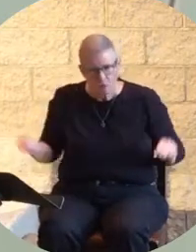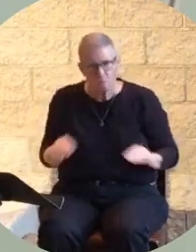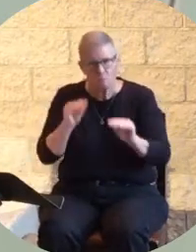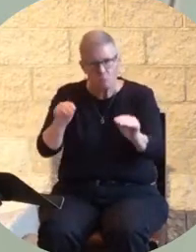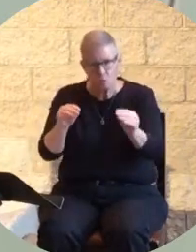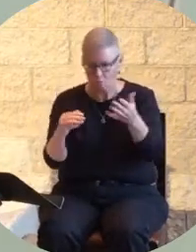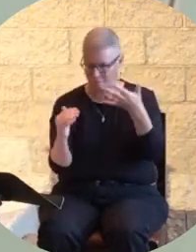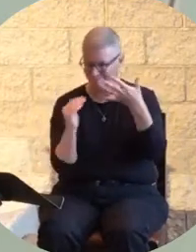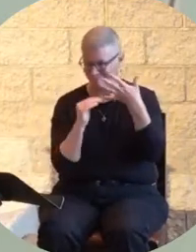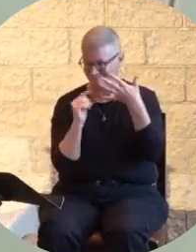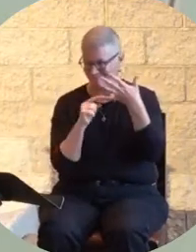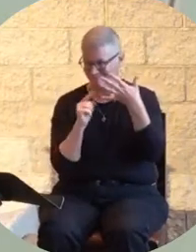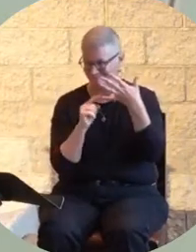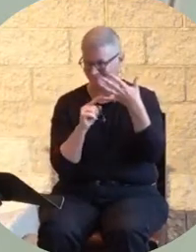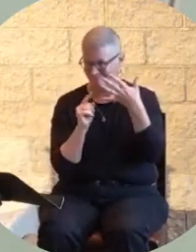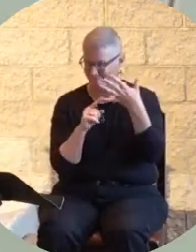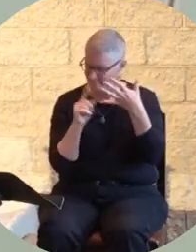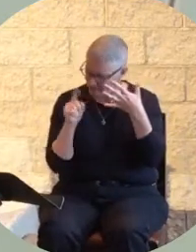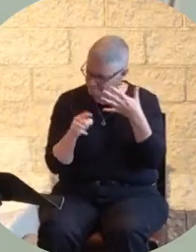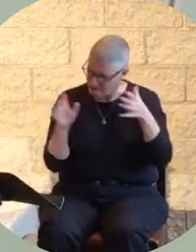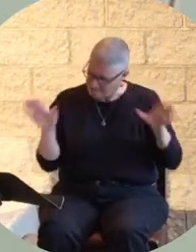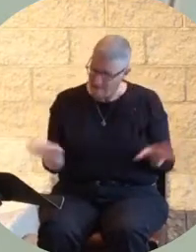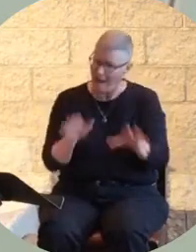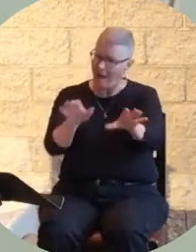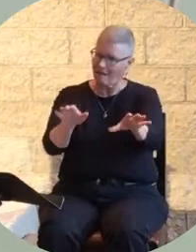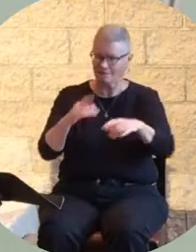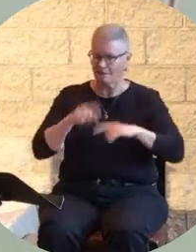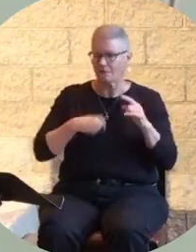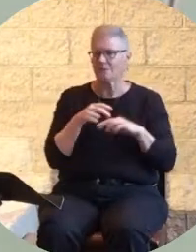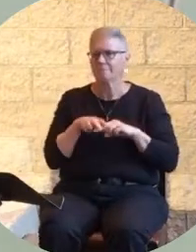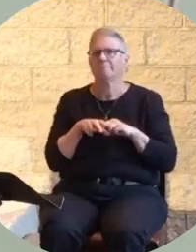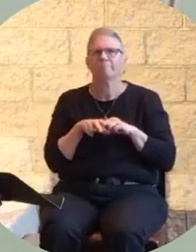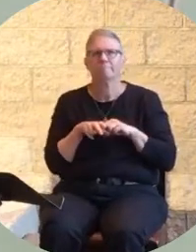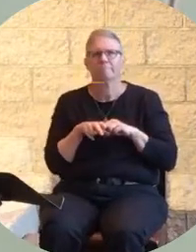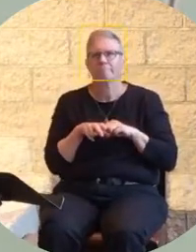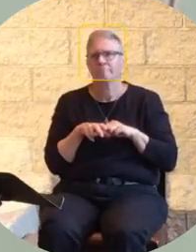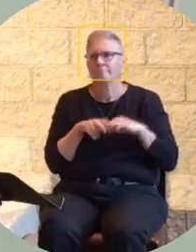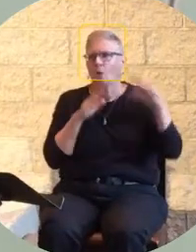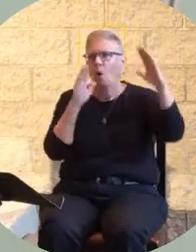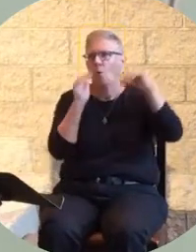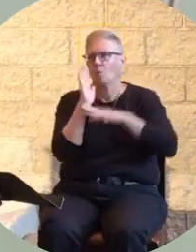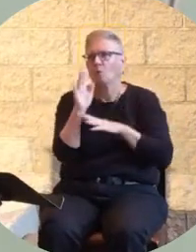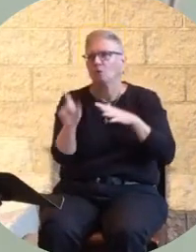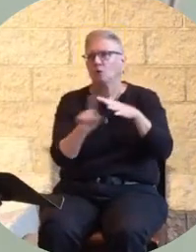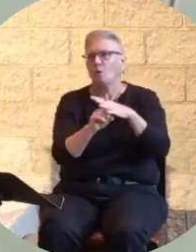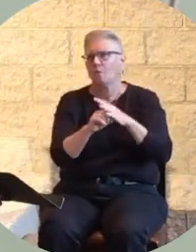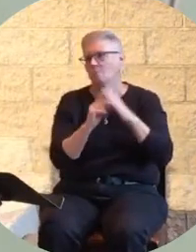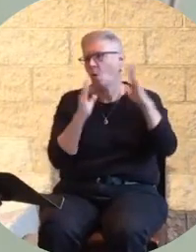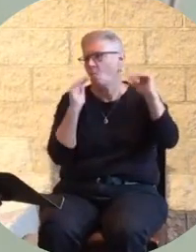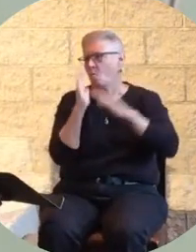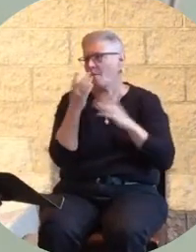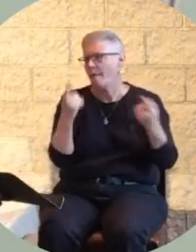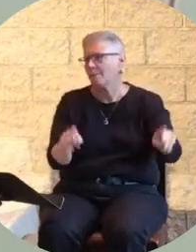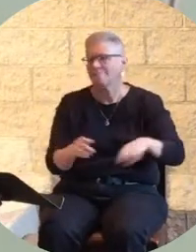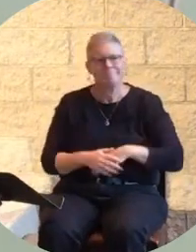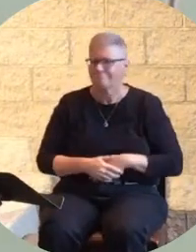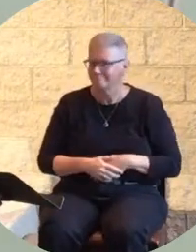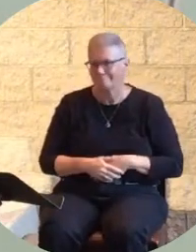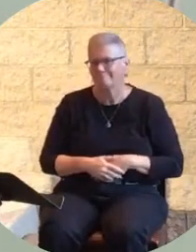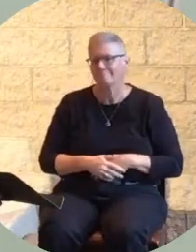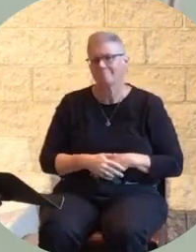5. I can't just sit there and hope it'll happen.